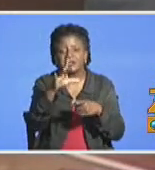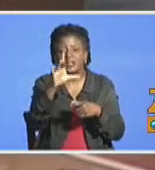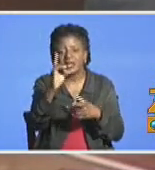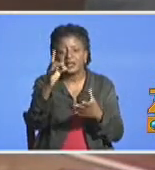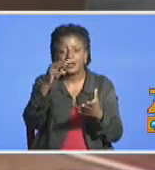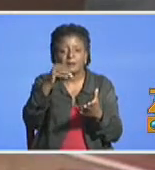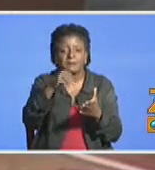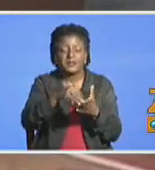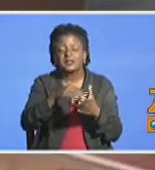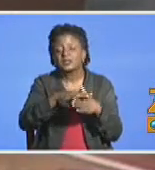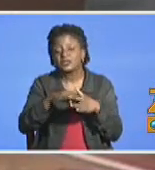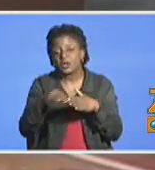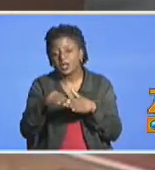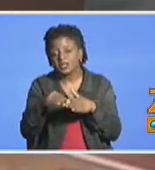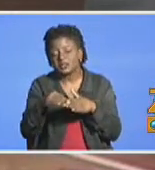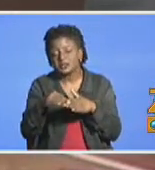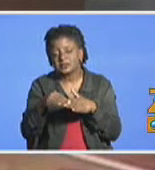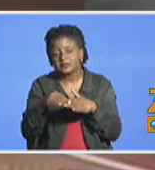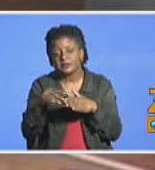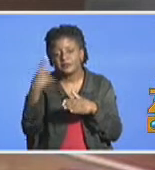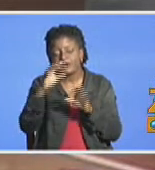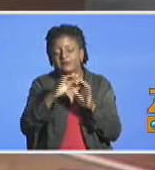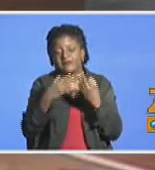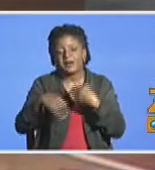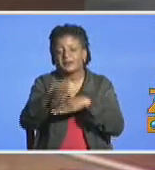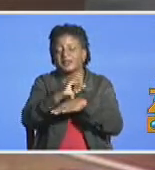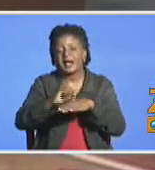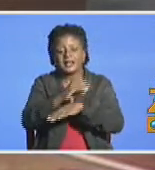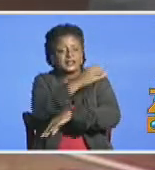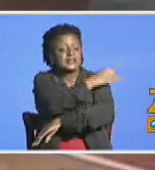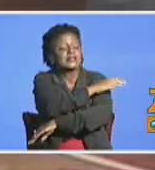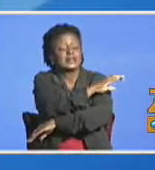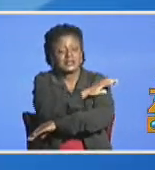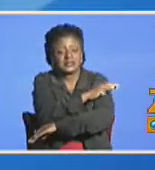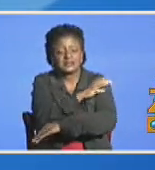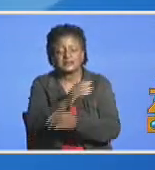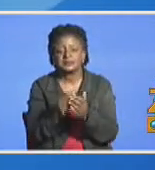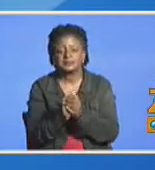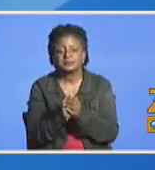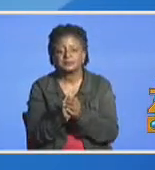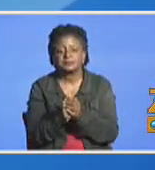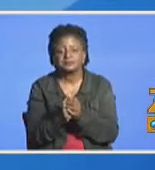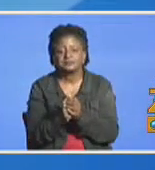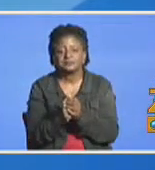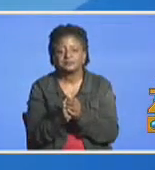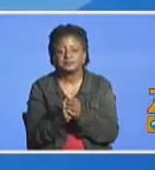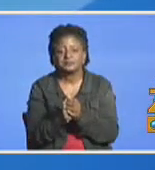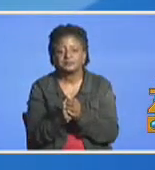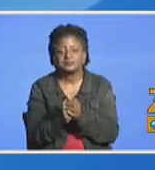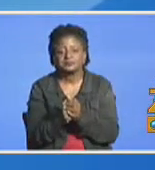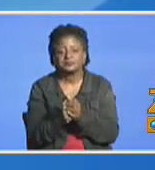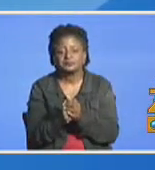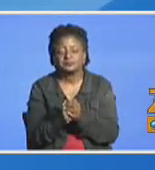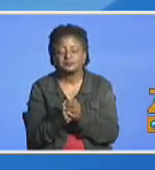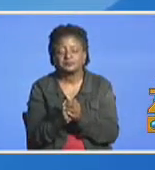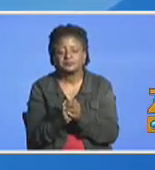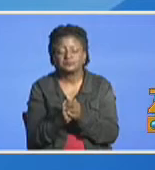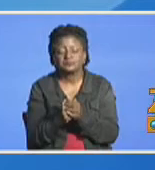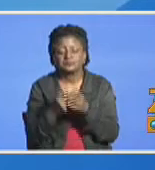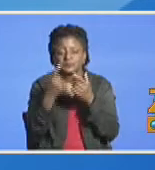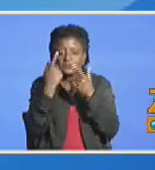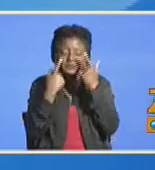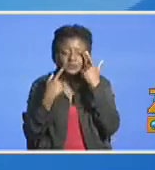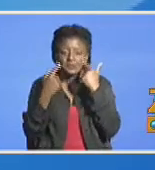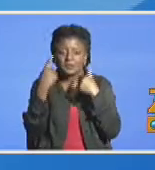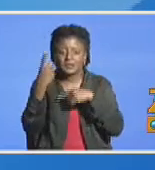million for Family Island clinics. A tearful day for the Yellow Elder community as